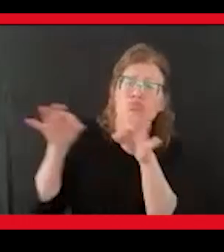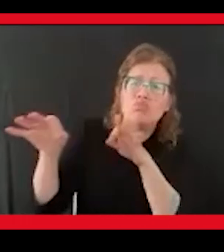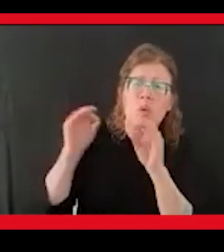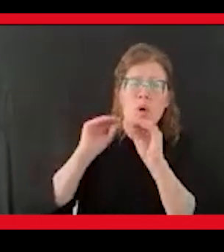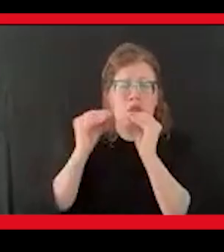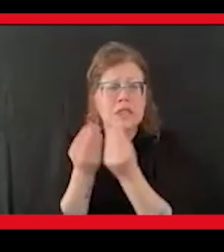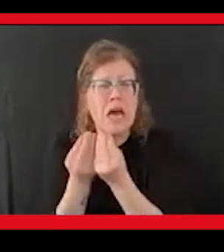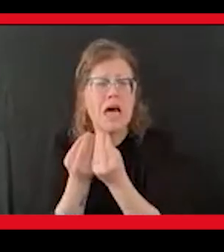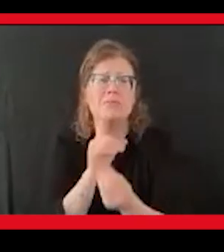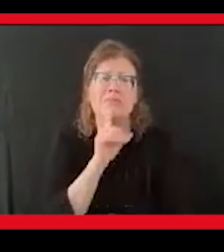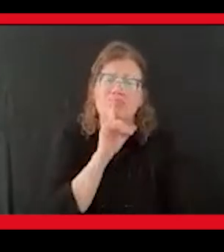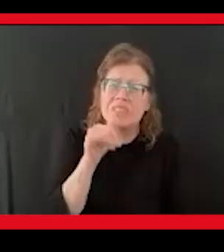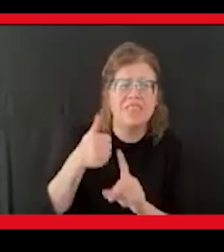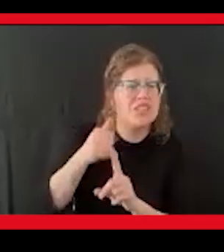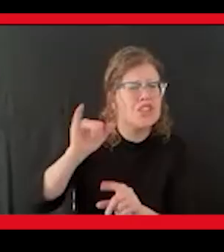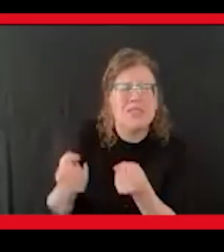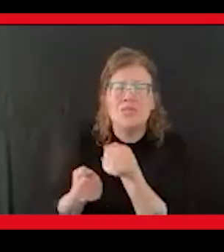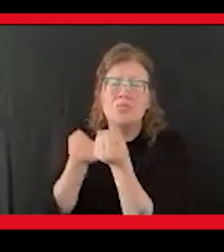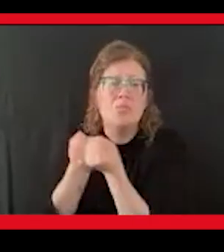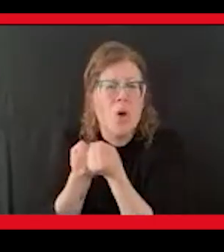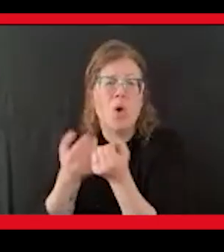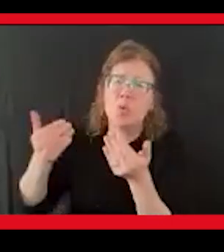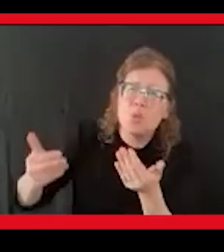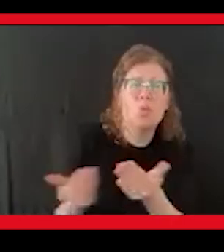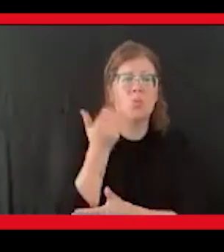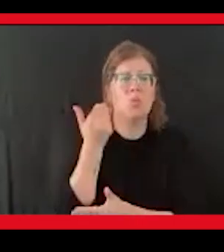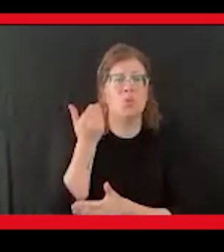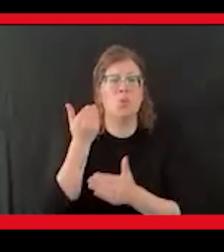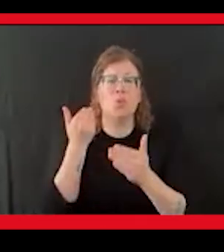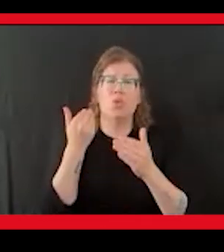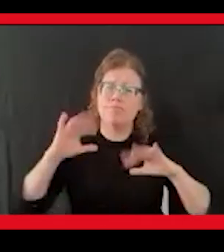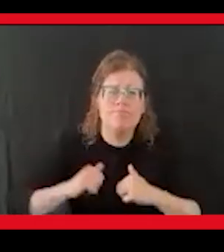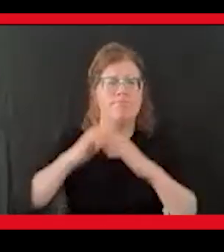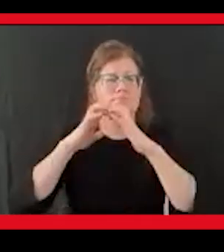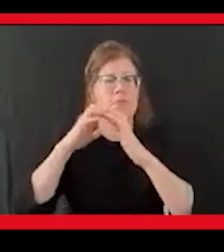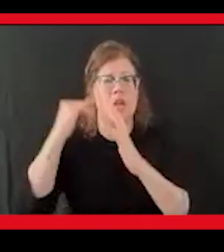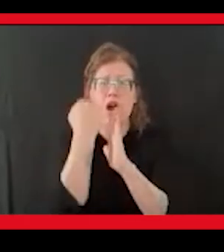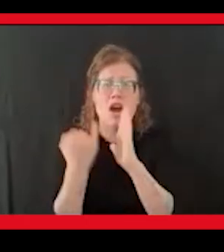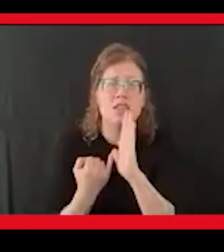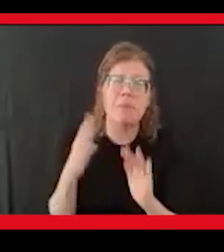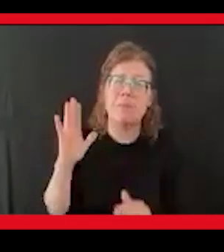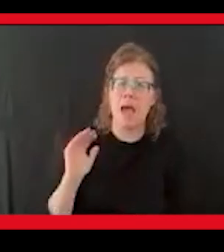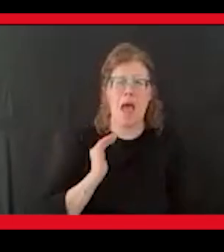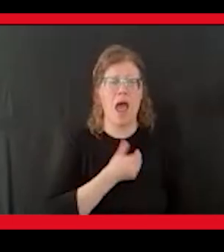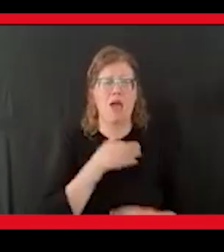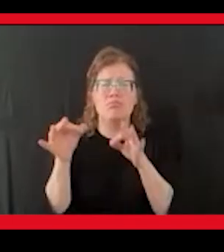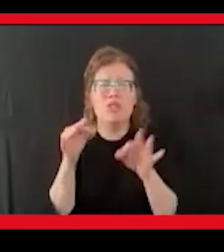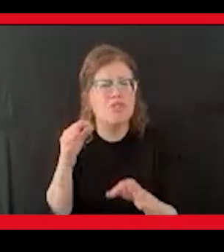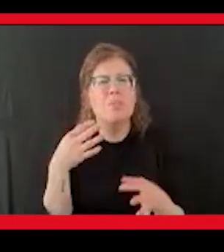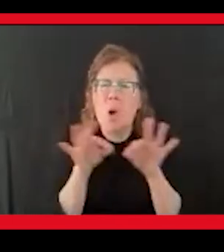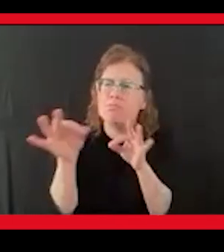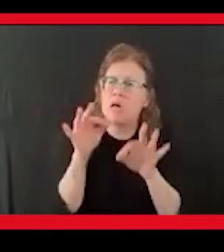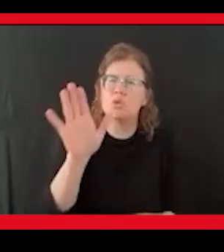such artists. You can also share in this section what type of medium you support: